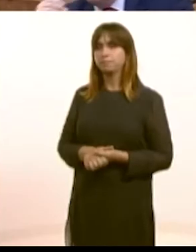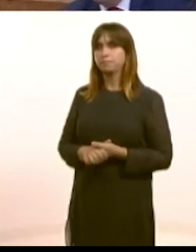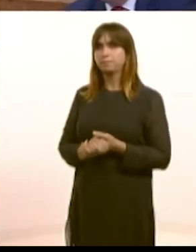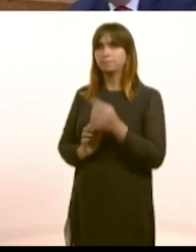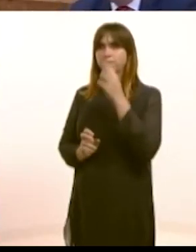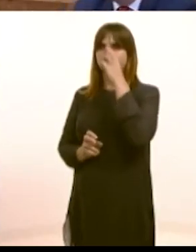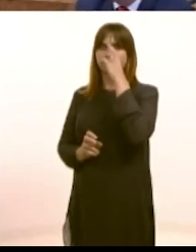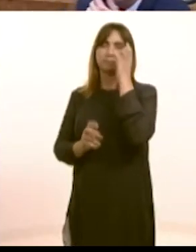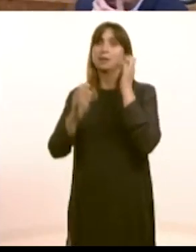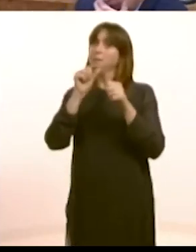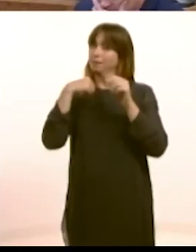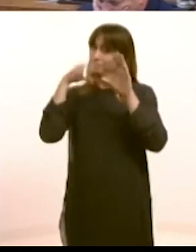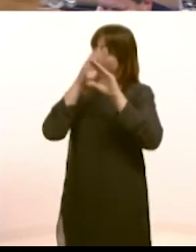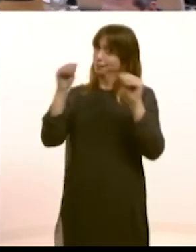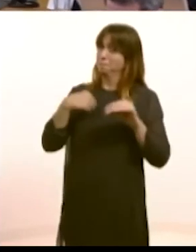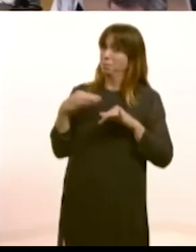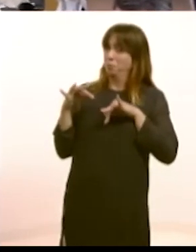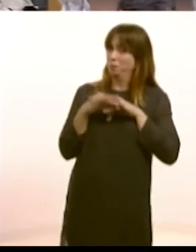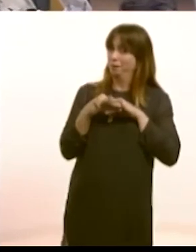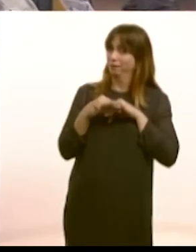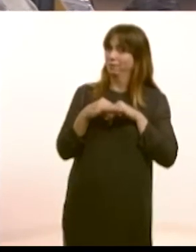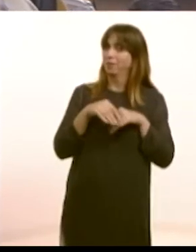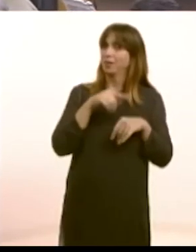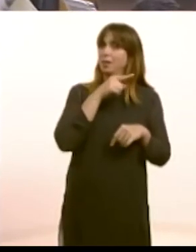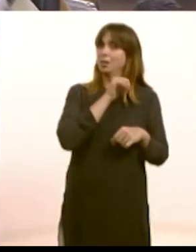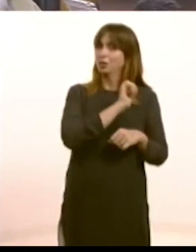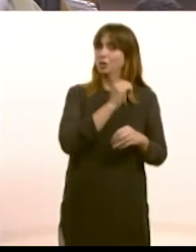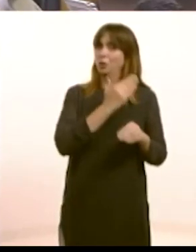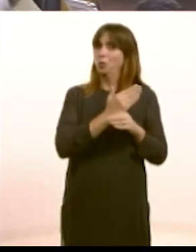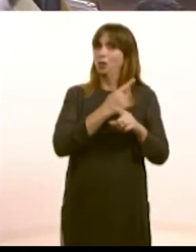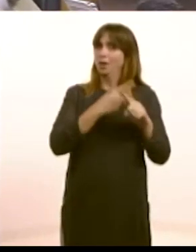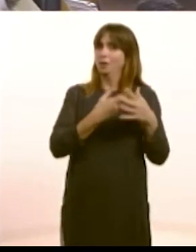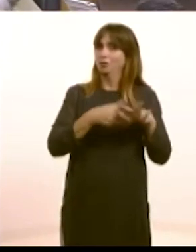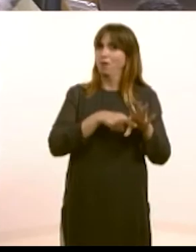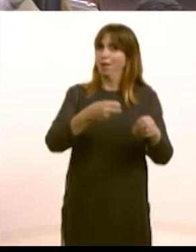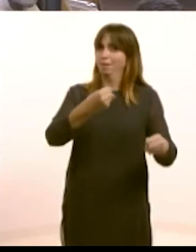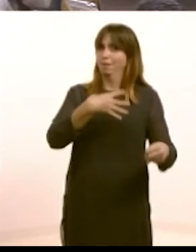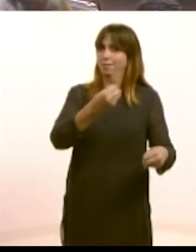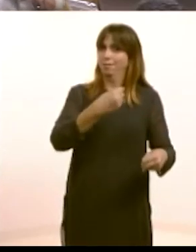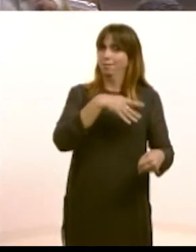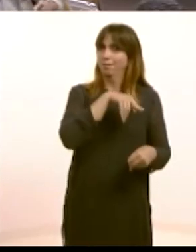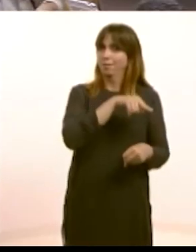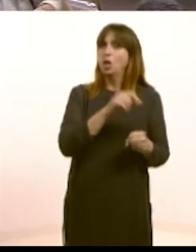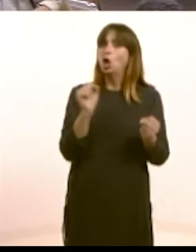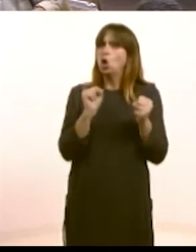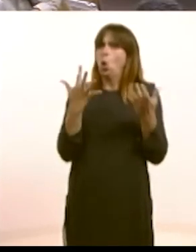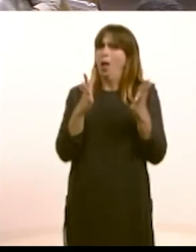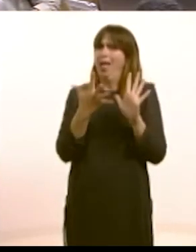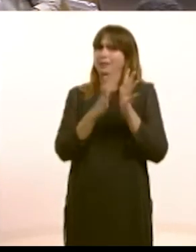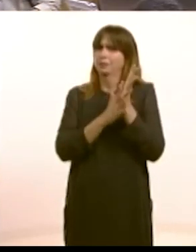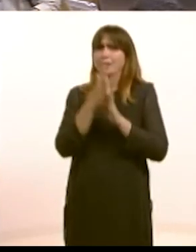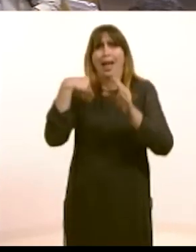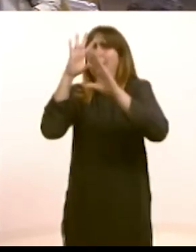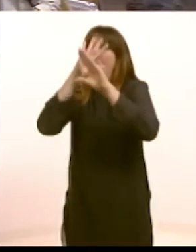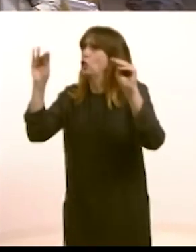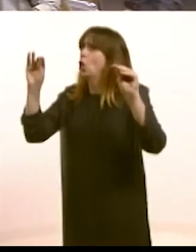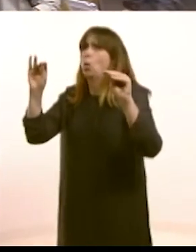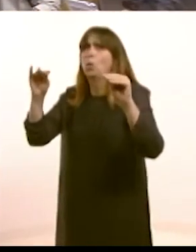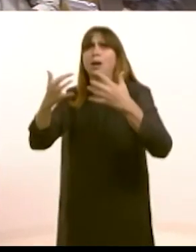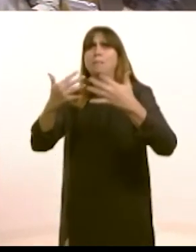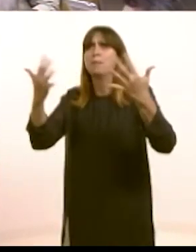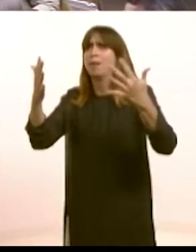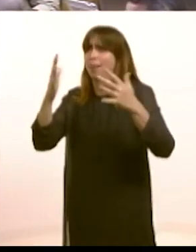I better declare an interest, as my wife, it's in the register of interest, is a radiographer. She also has very cold hands, so I warn people in advance.